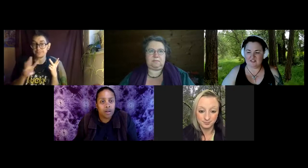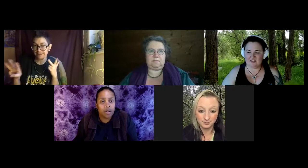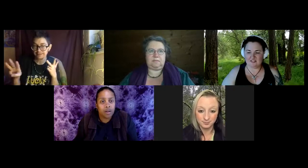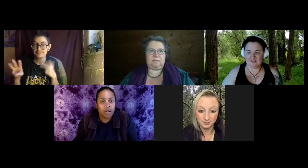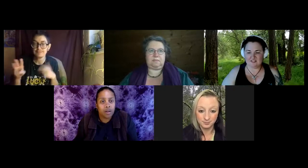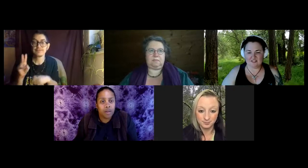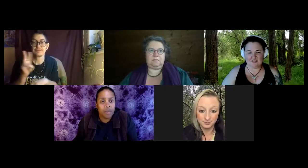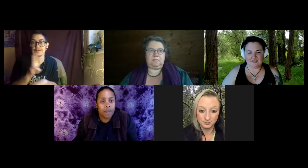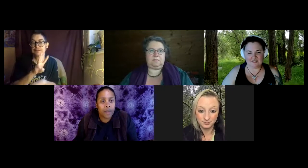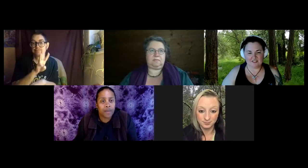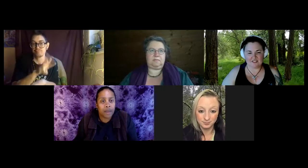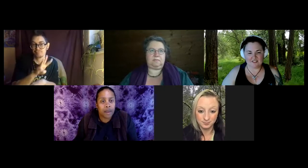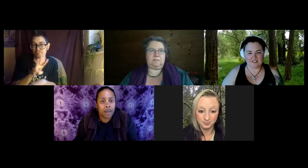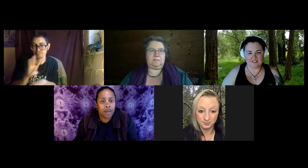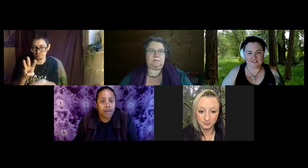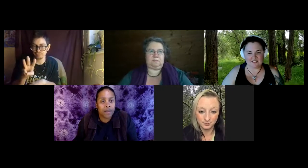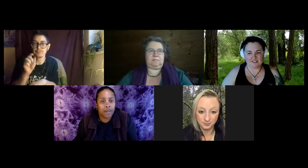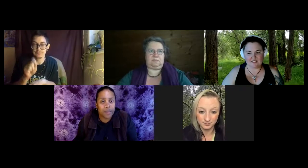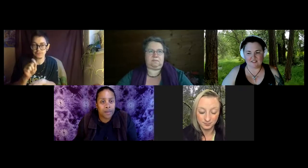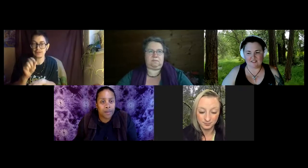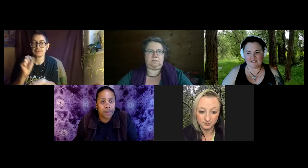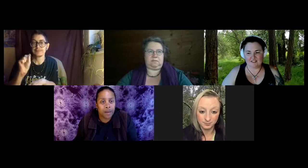And my website is